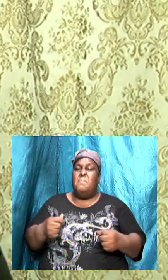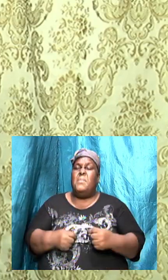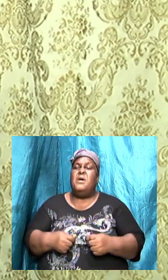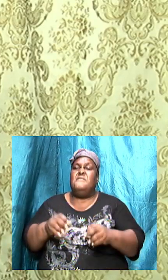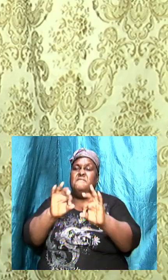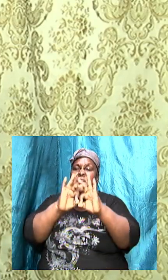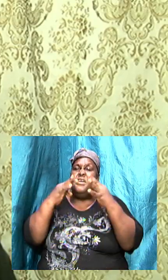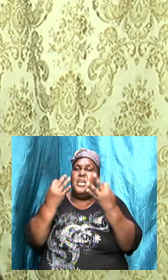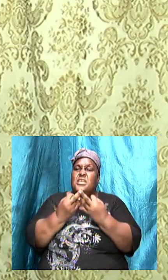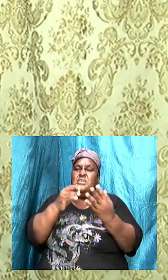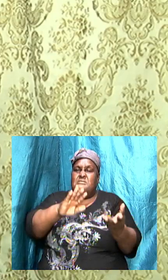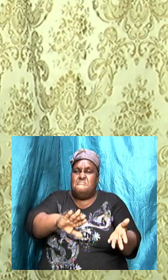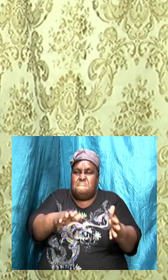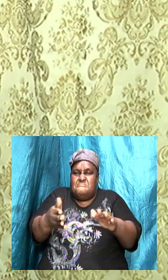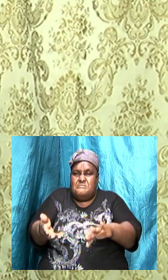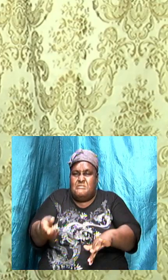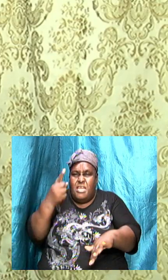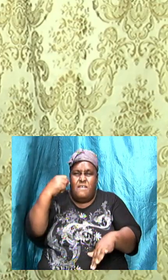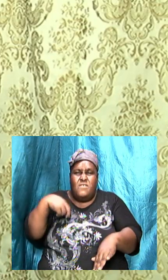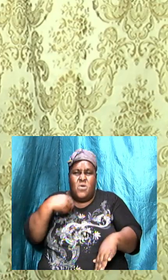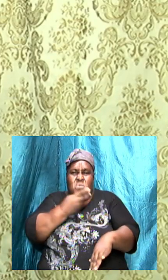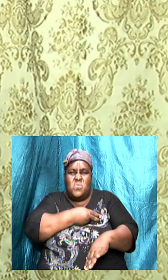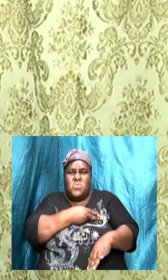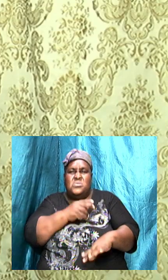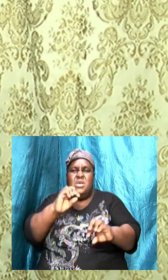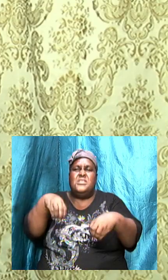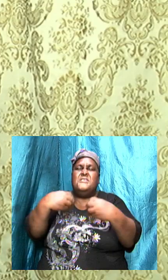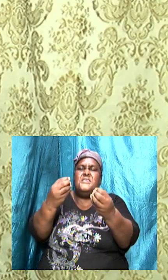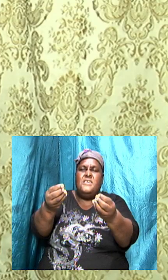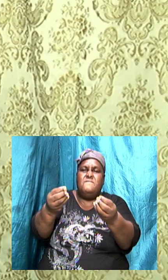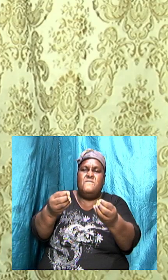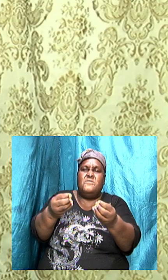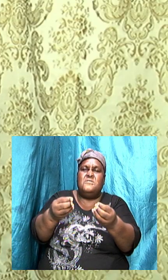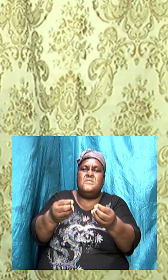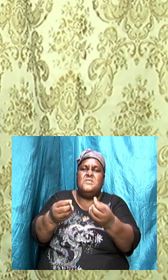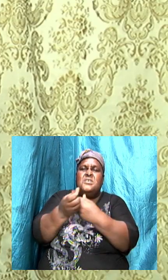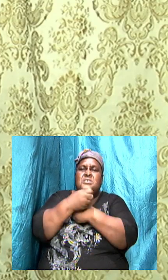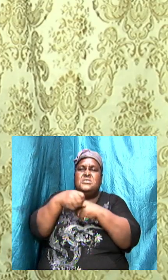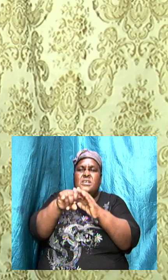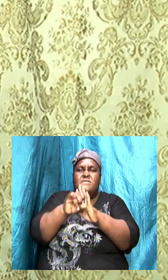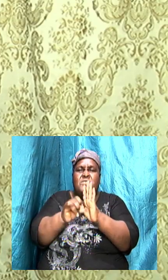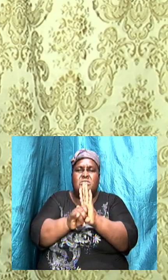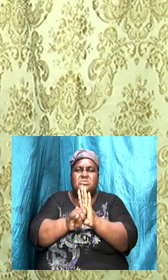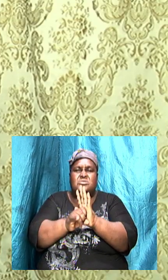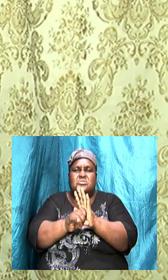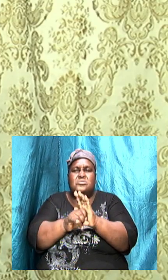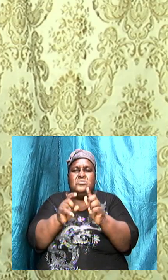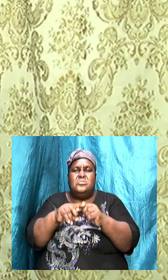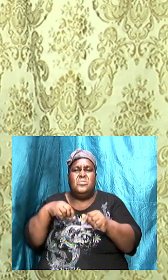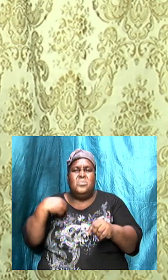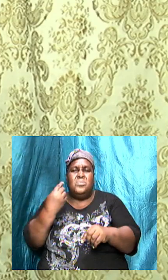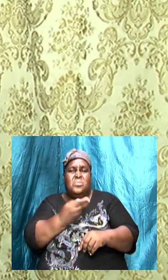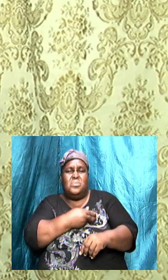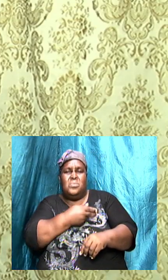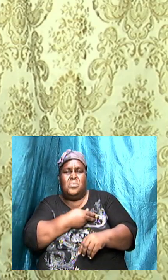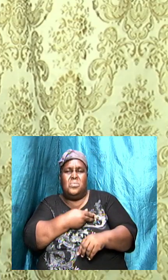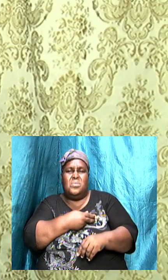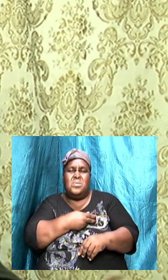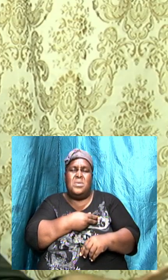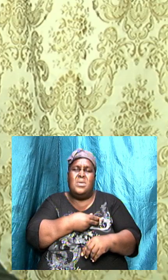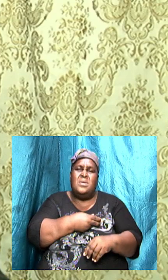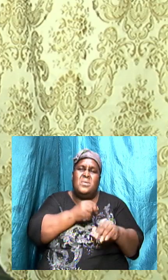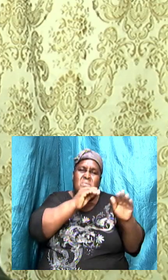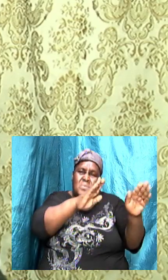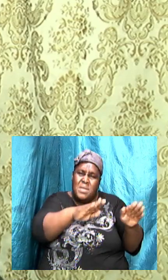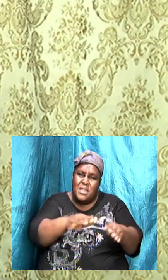has secured salvation for us. And when we are over yonder and would have